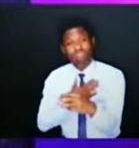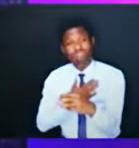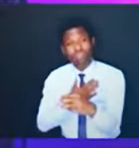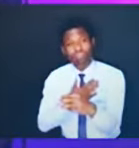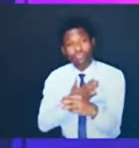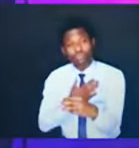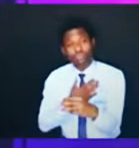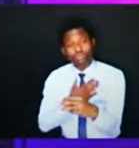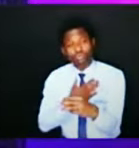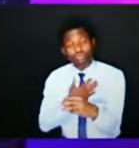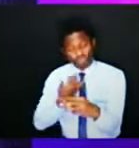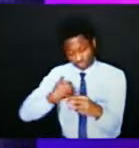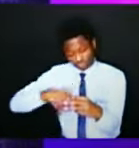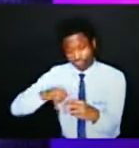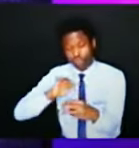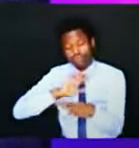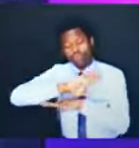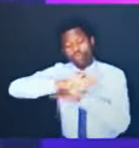mine.